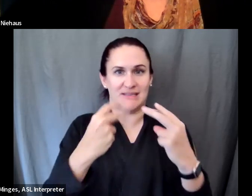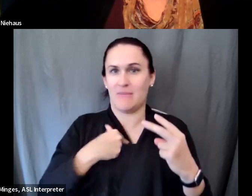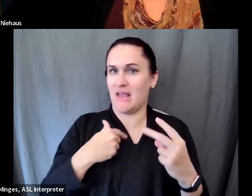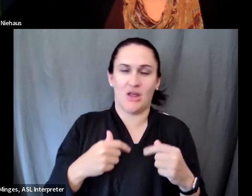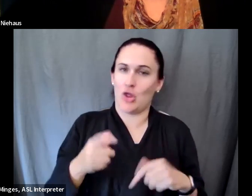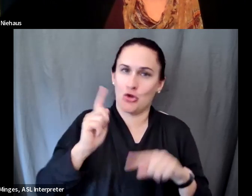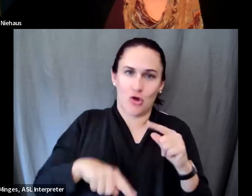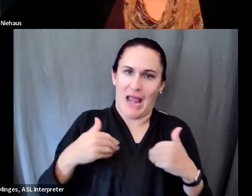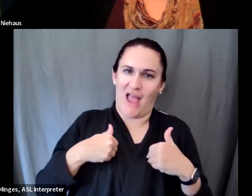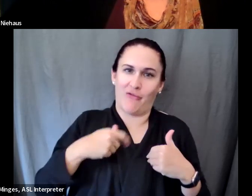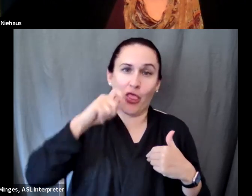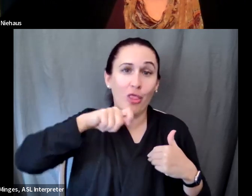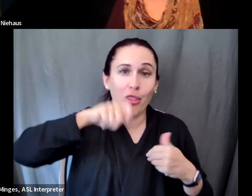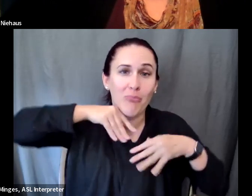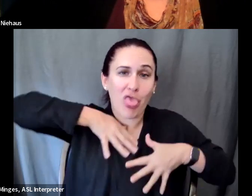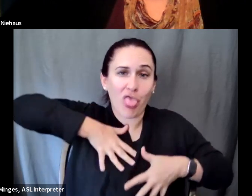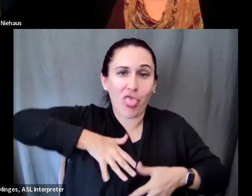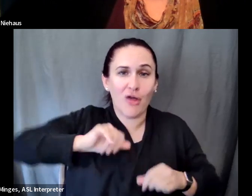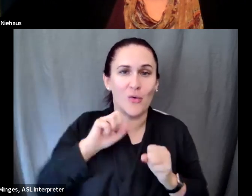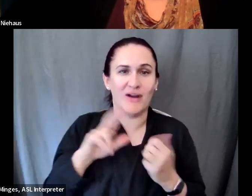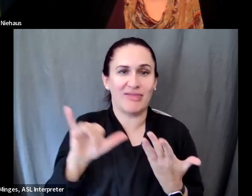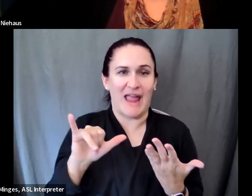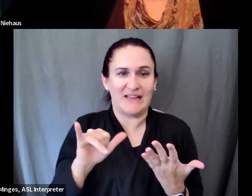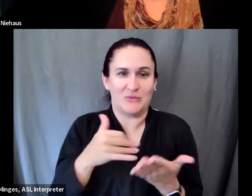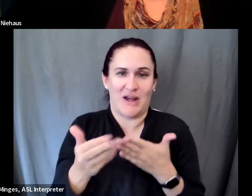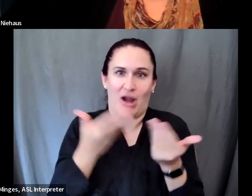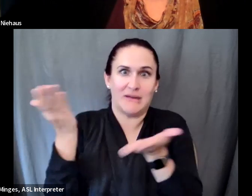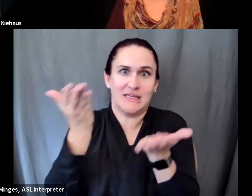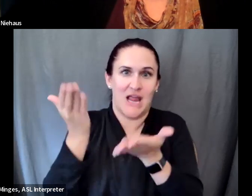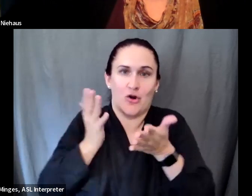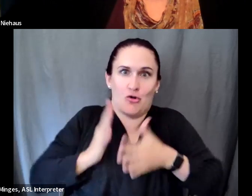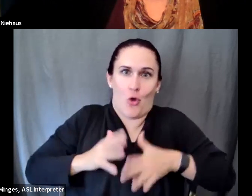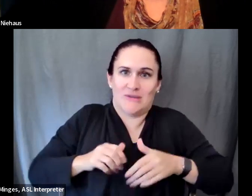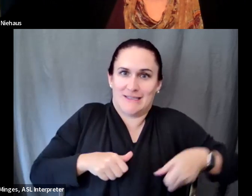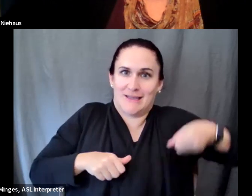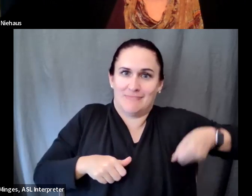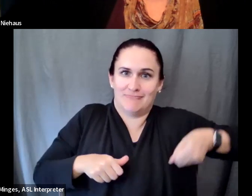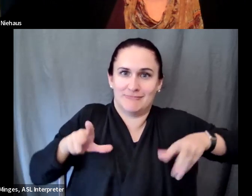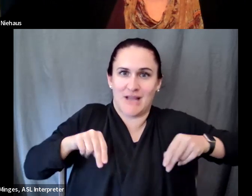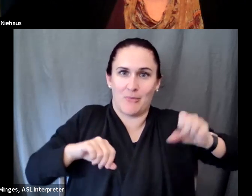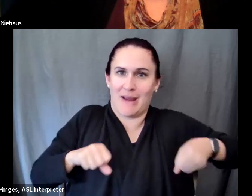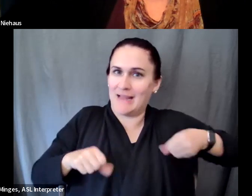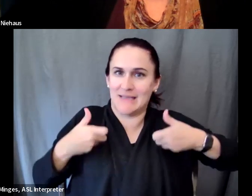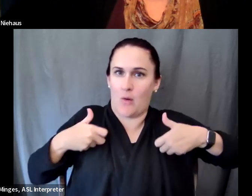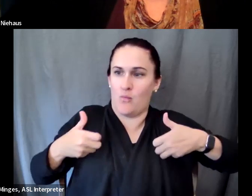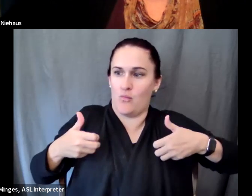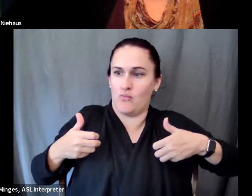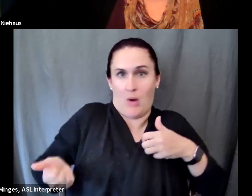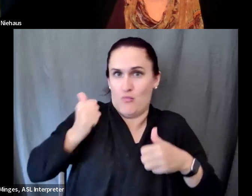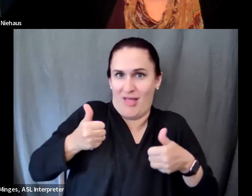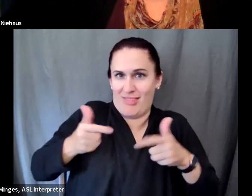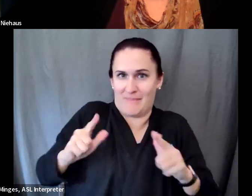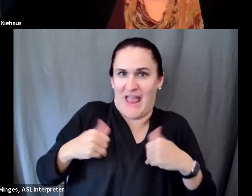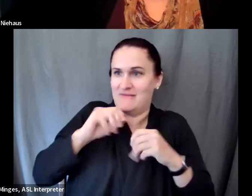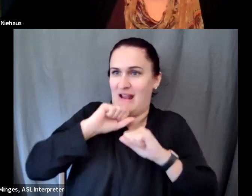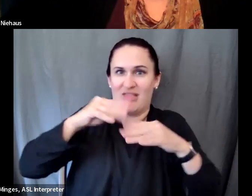popsicle stains, or I carried so many outfits in the diaper bag because I wouldn't let them have anything on